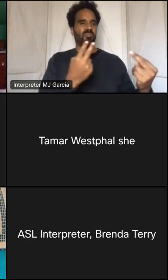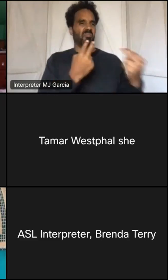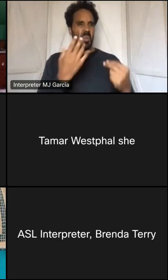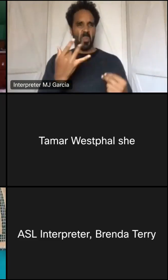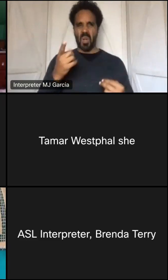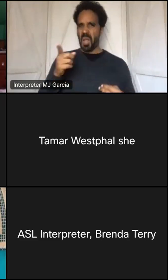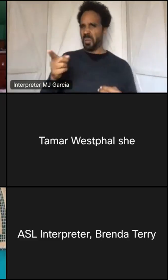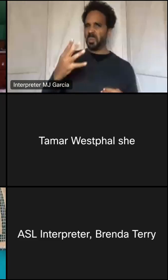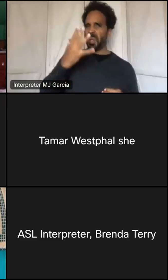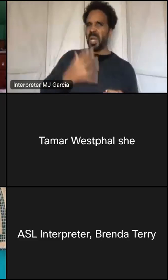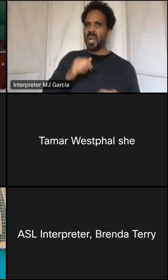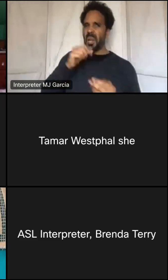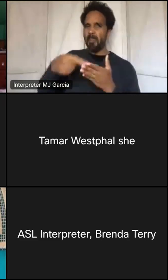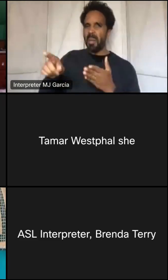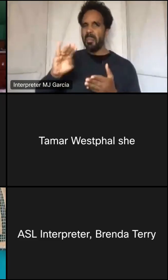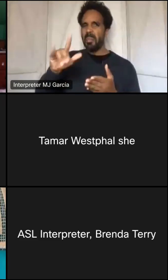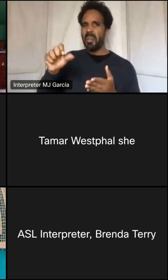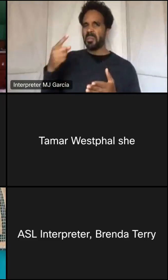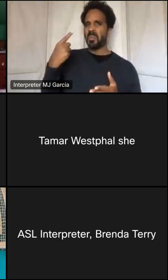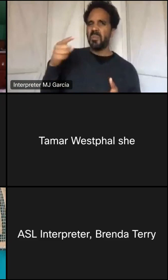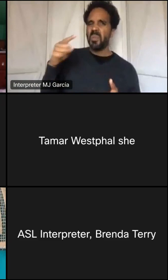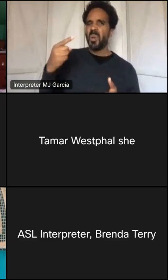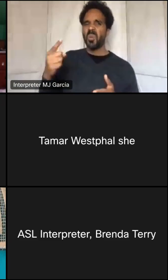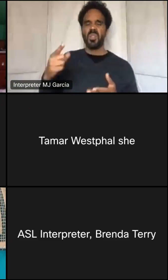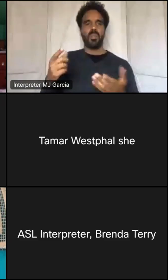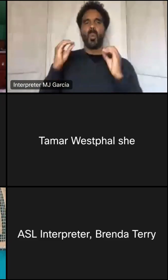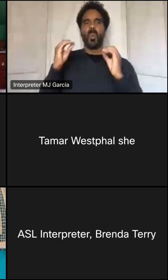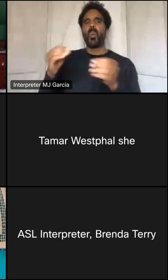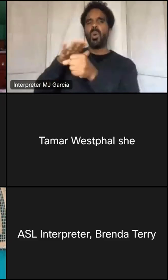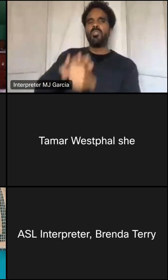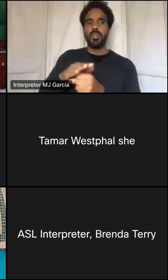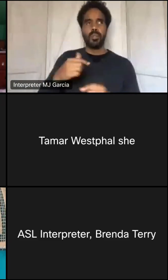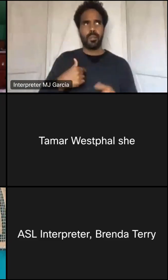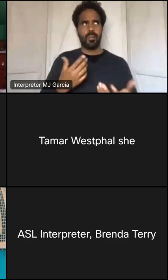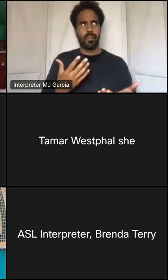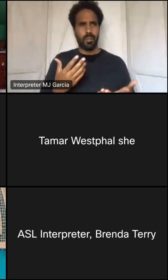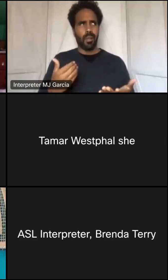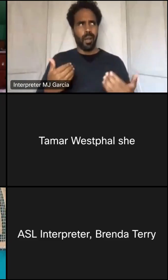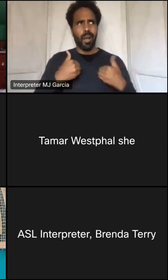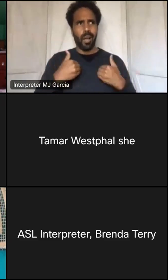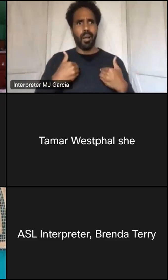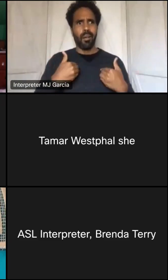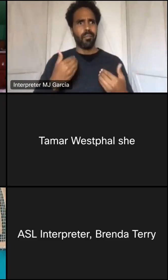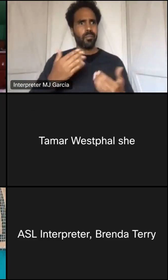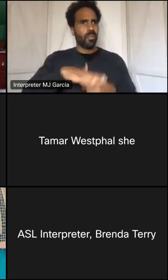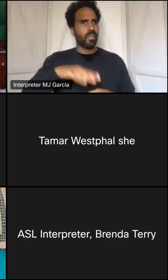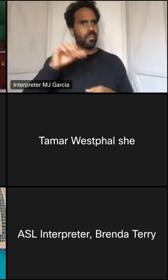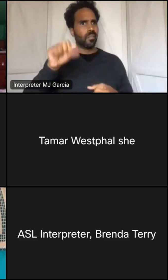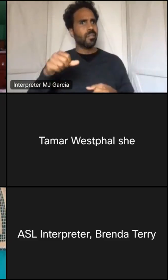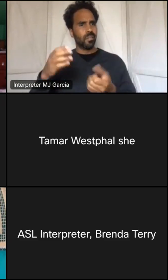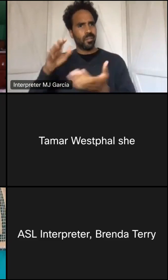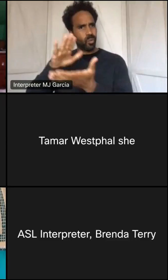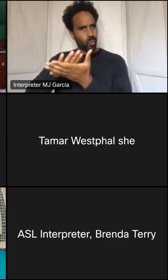pay bills, right? Like you're not stressed." And it's like, actually, I am stressed, right? School is